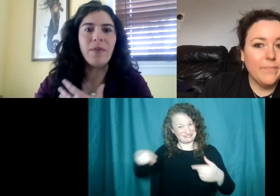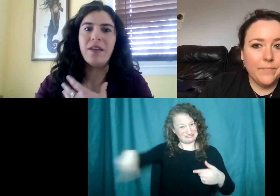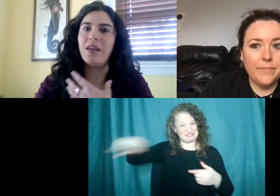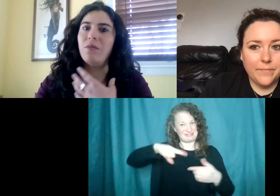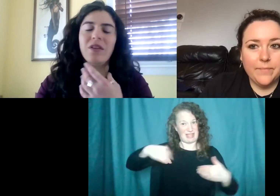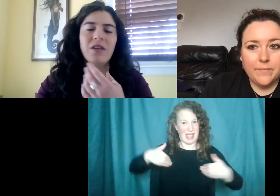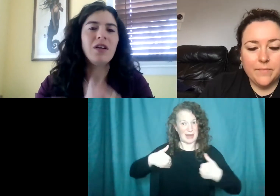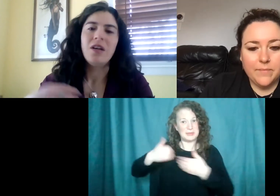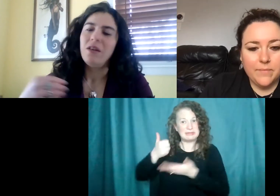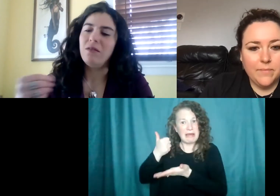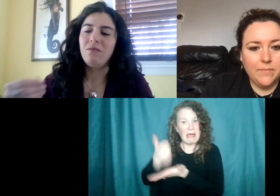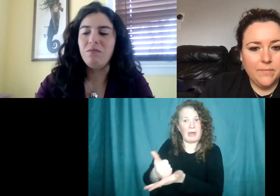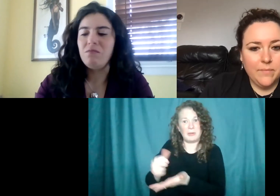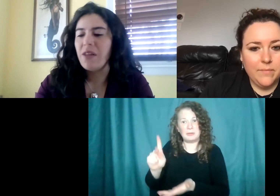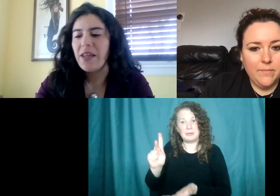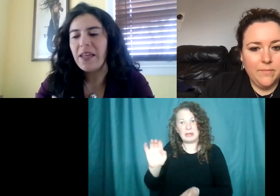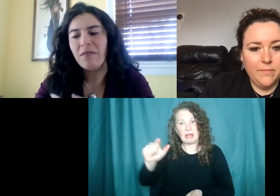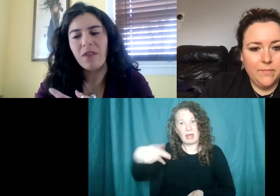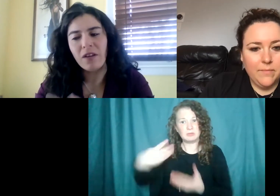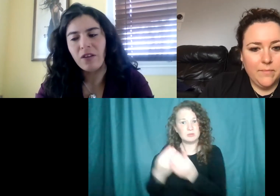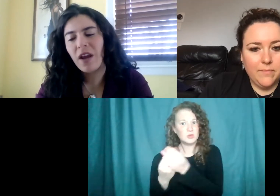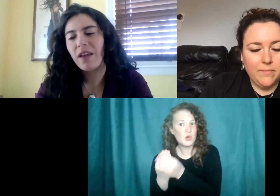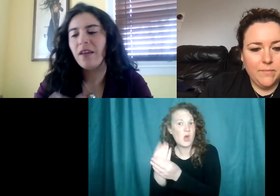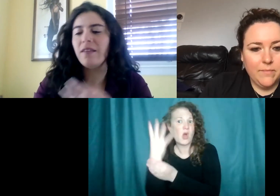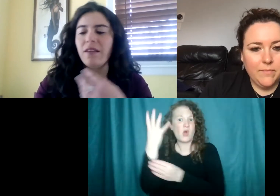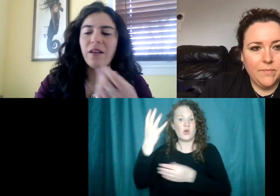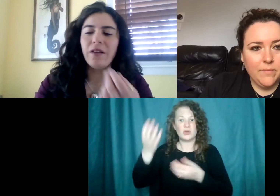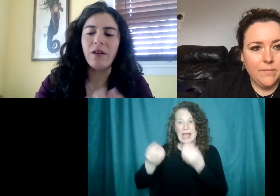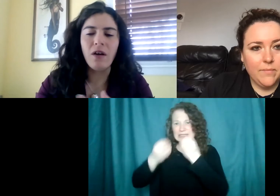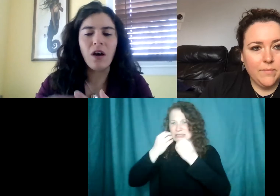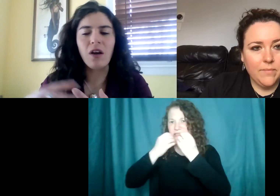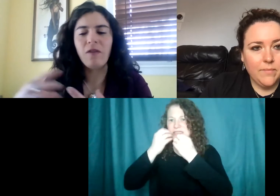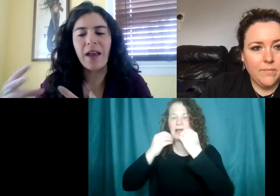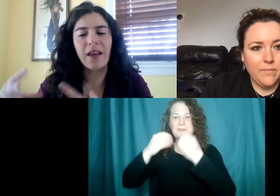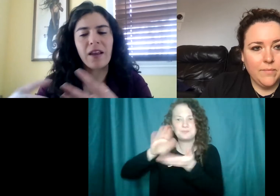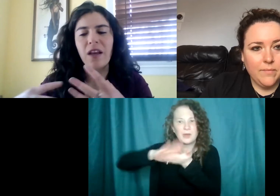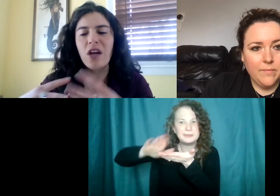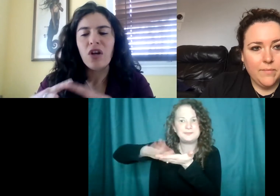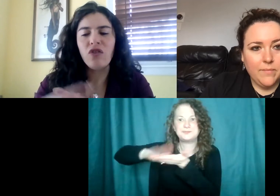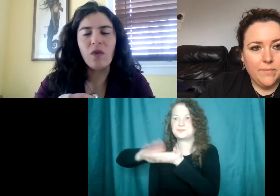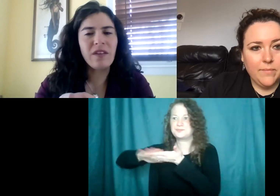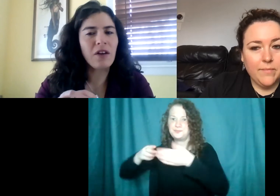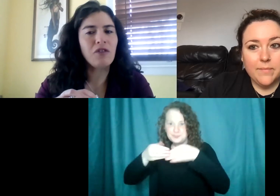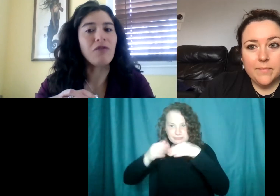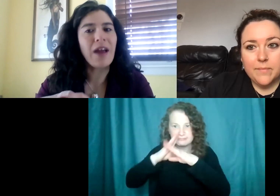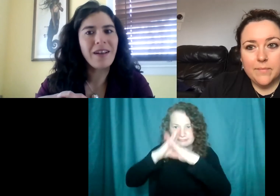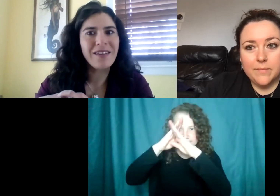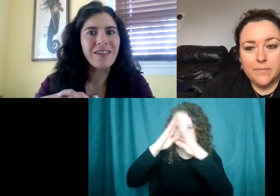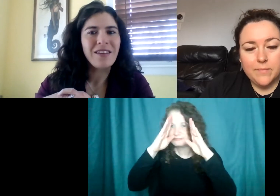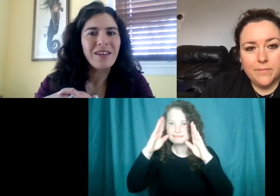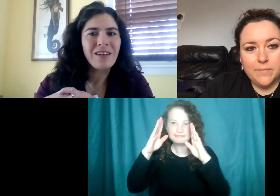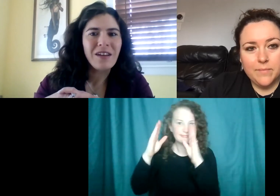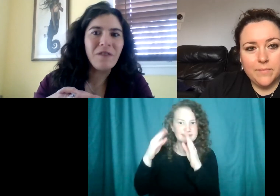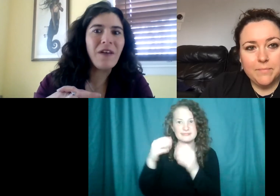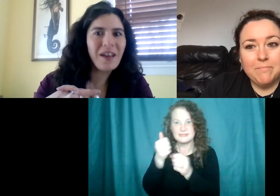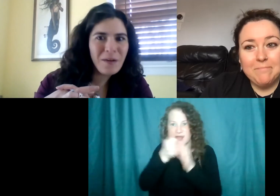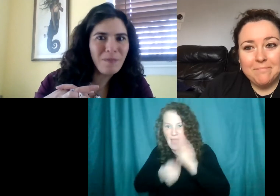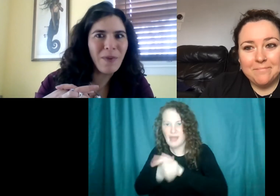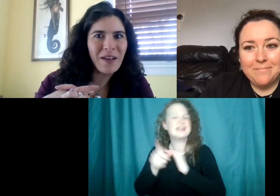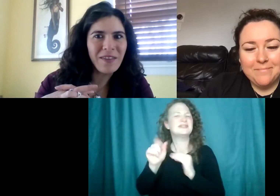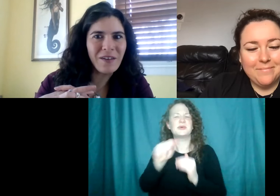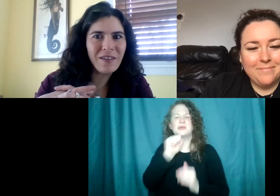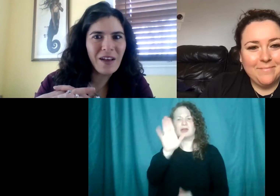by being able to eat the detritus, clear it off, hiding it. So it's not a direct